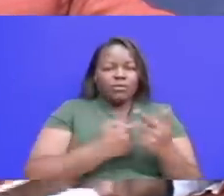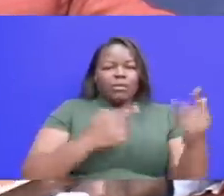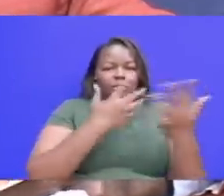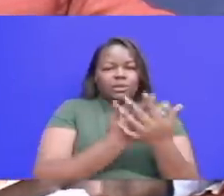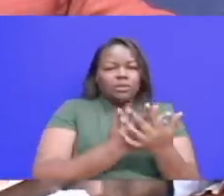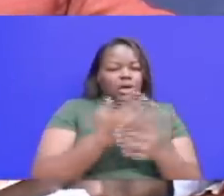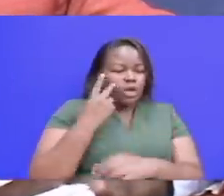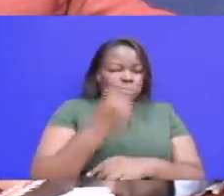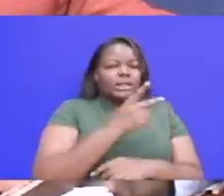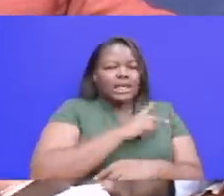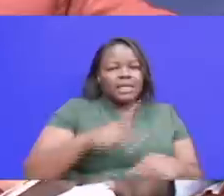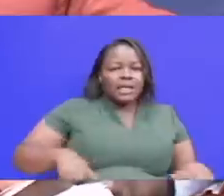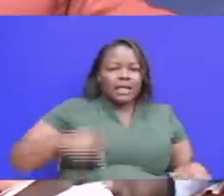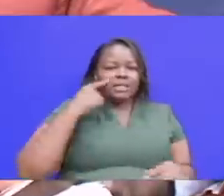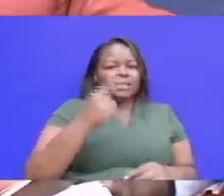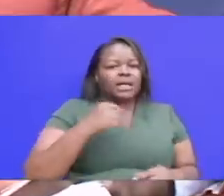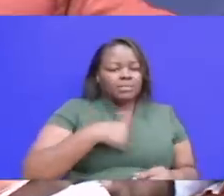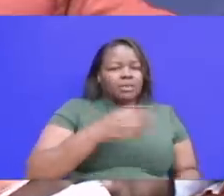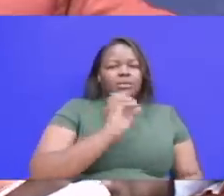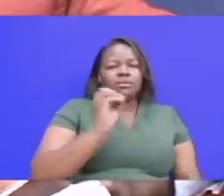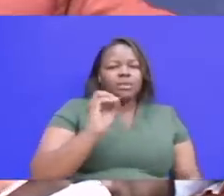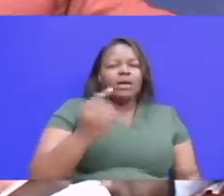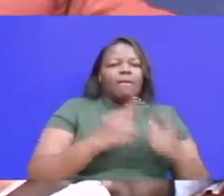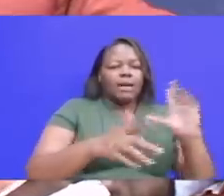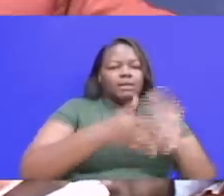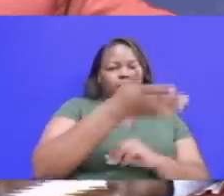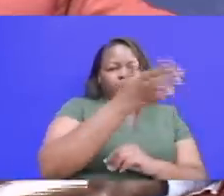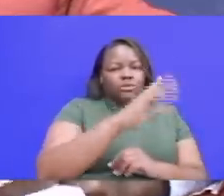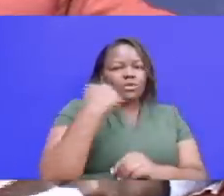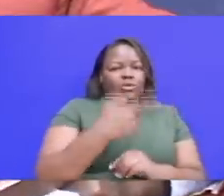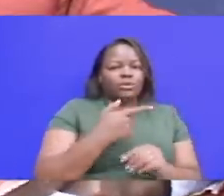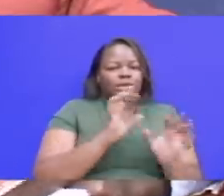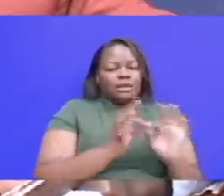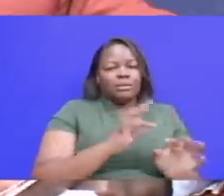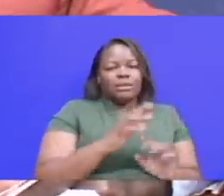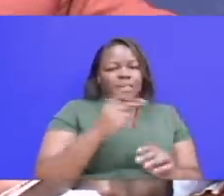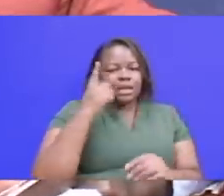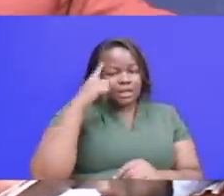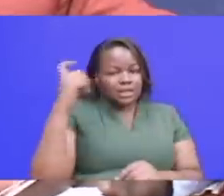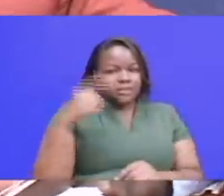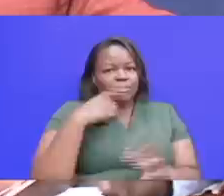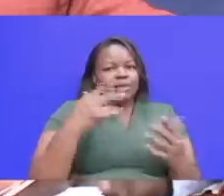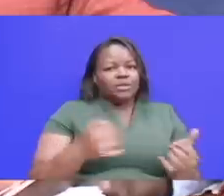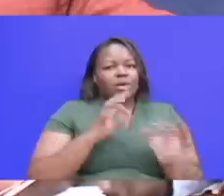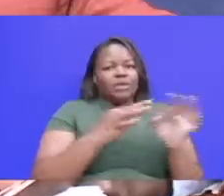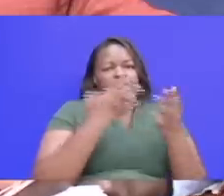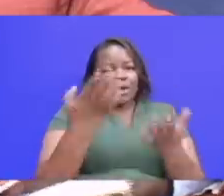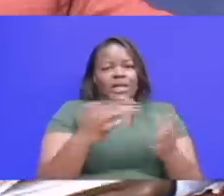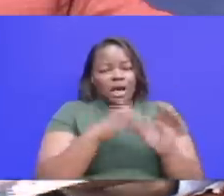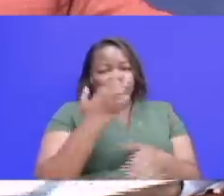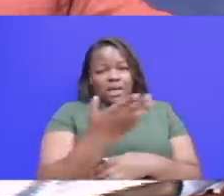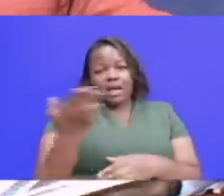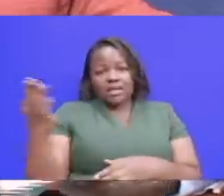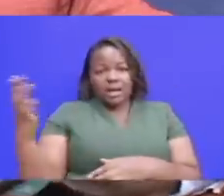Pharaoh, he actually said, it is not me. Mm-hmm. It is actually God Amen. Who is interpreting this dream. Amen. So just in case you're there, outside there, and